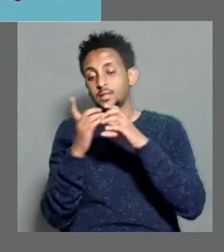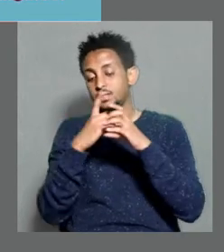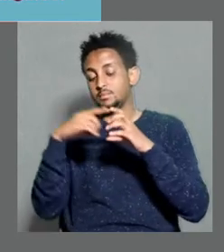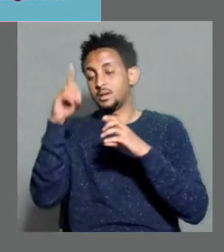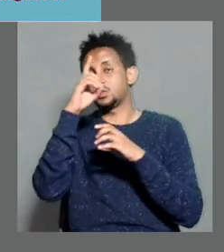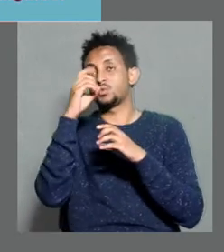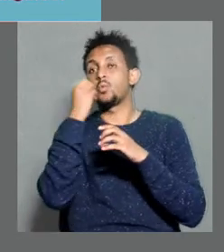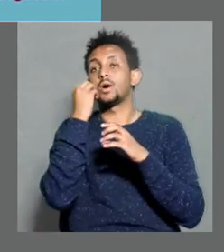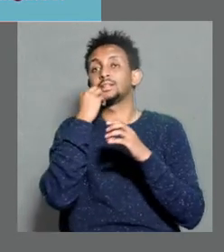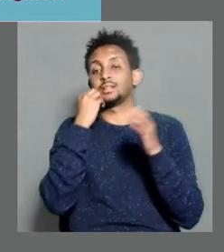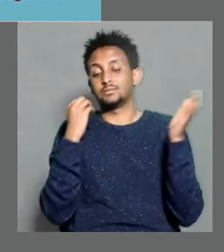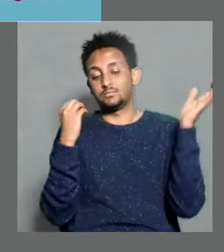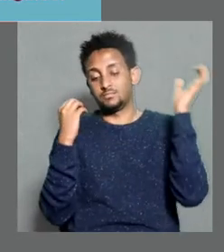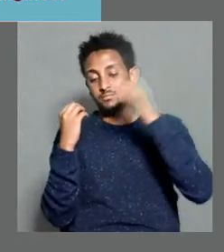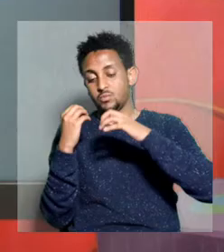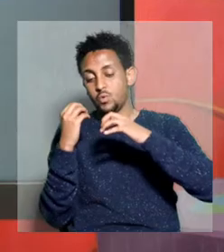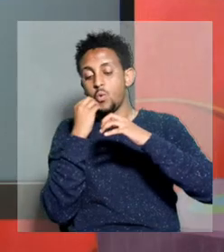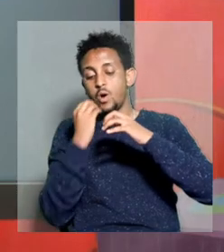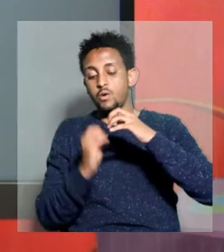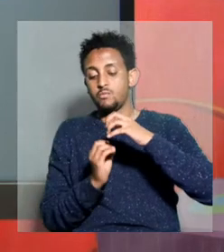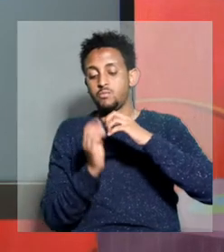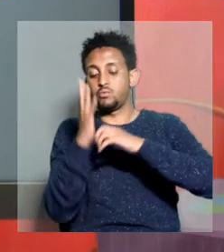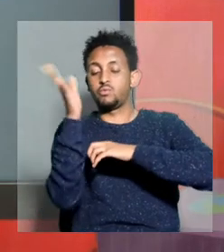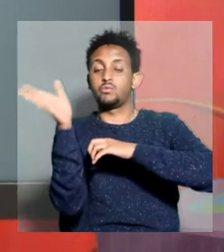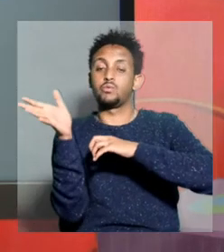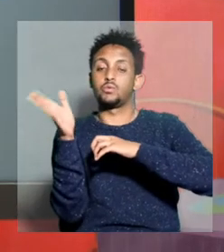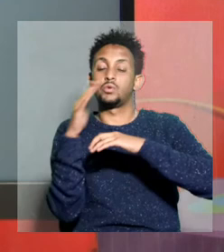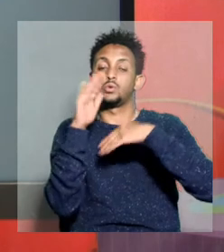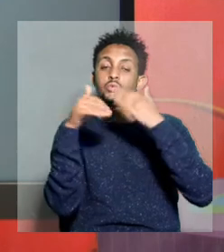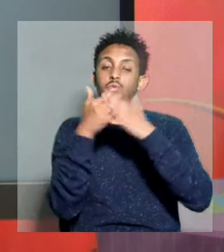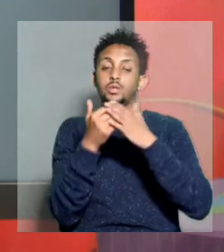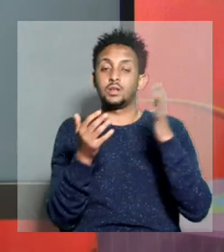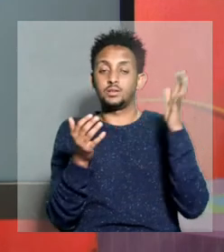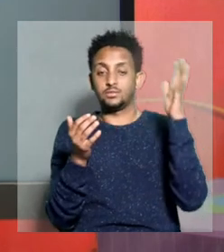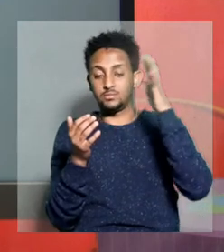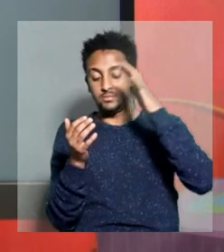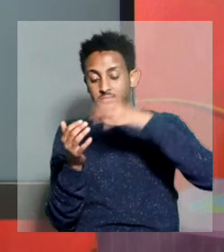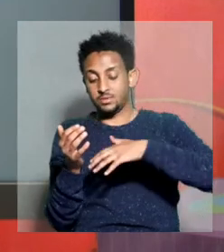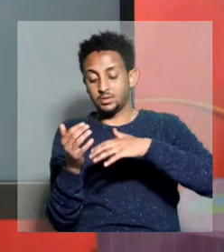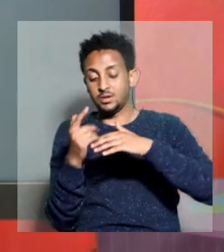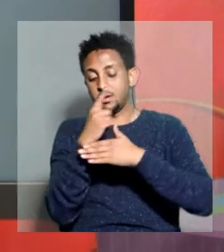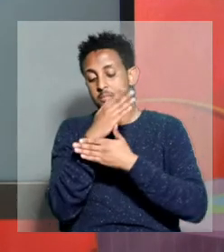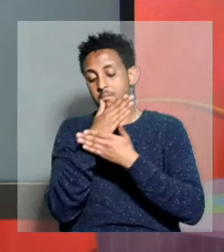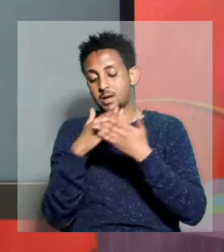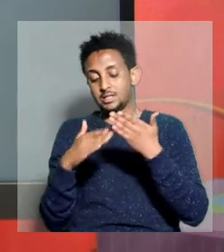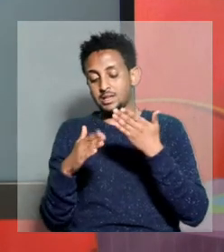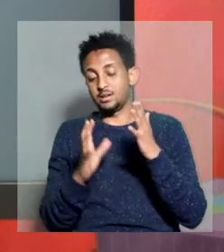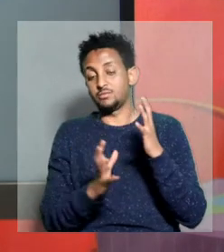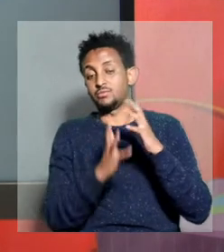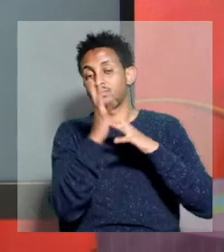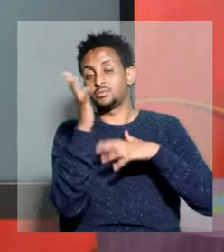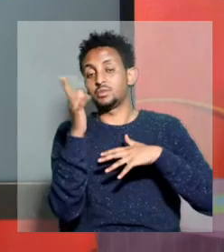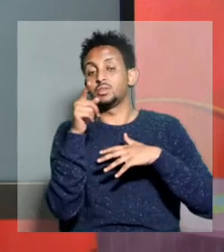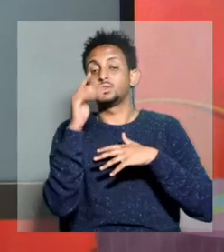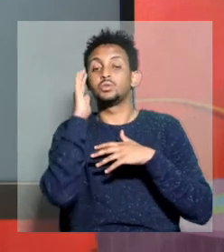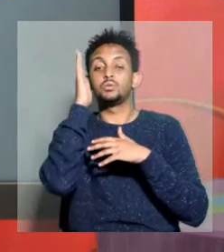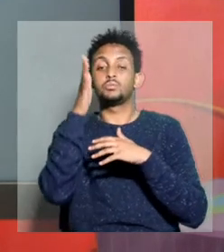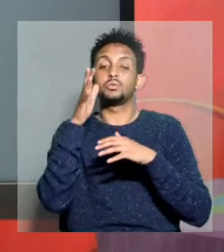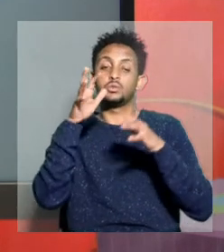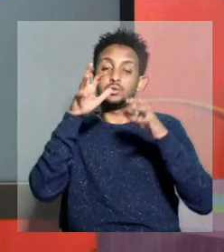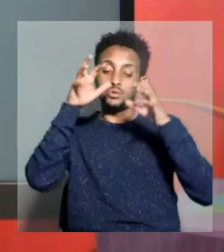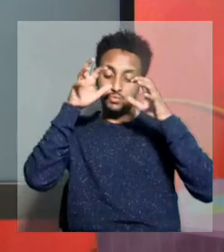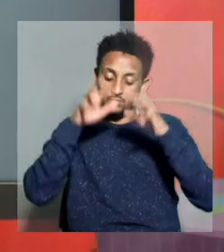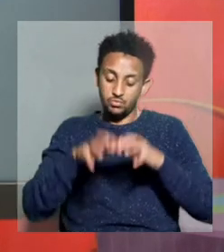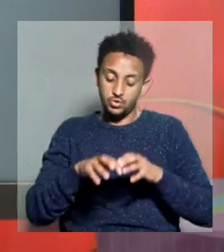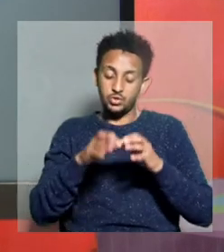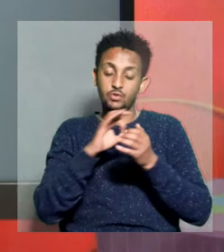water. And it says that as objects are totally immersed or might be partially immersed, there will be a pushing